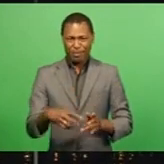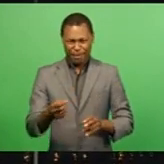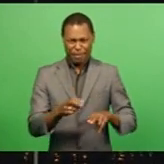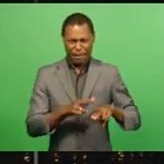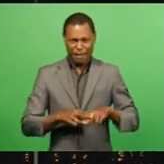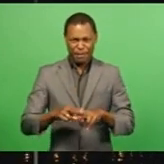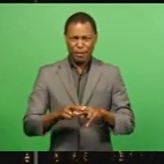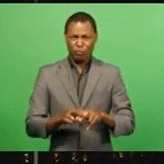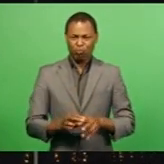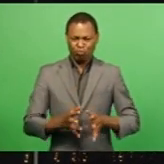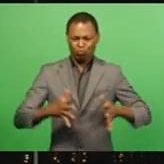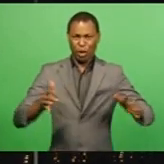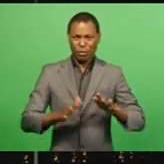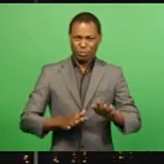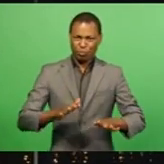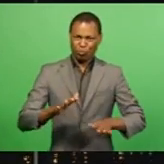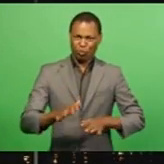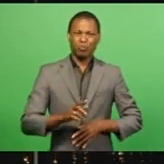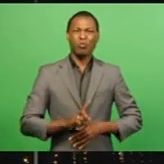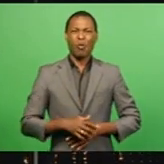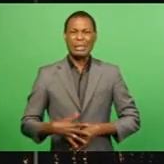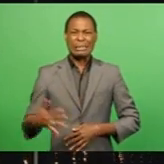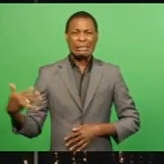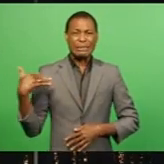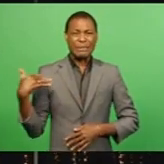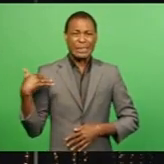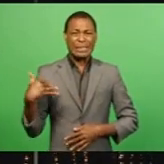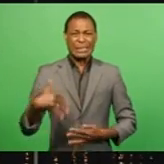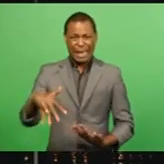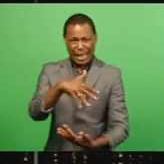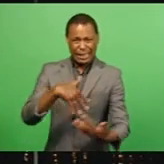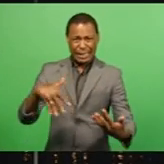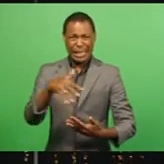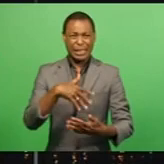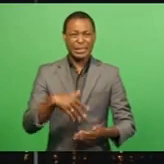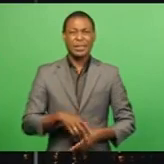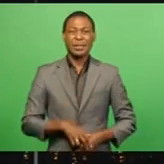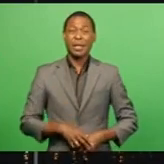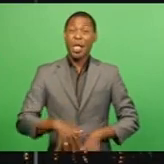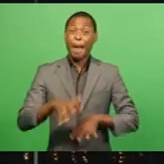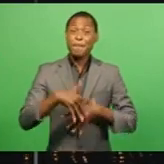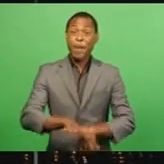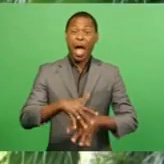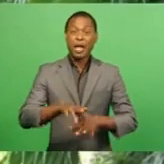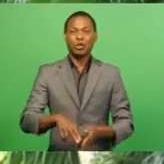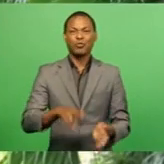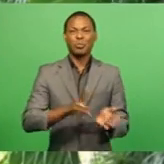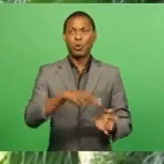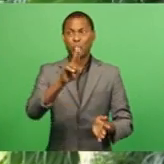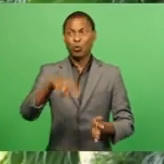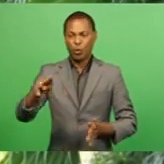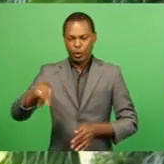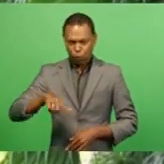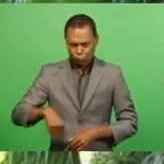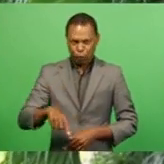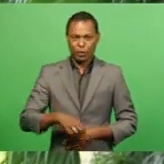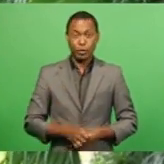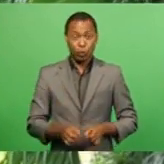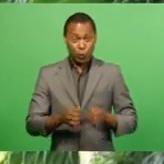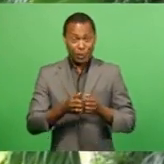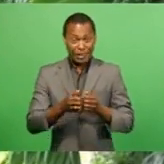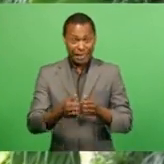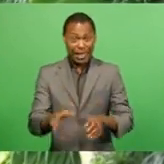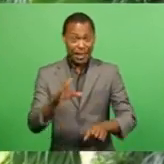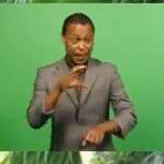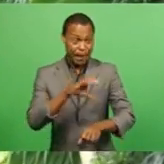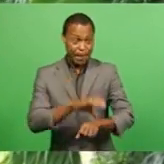steps to help people affected by recent cyclones by marching from Nosori to Suva tomorrow. The march will begin at the Nosori police station at